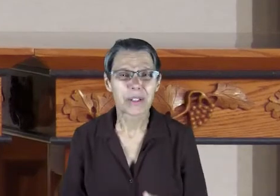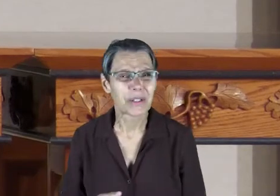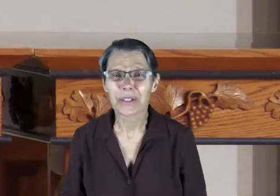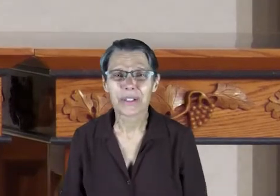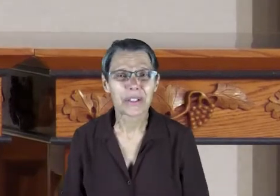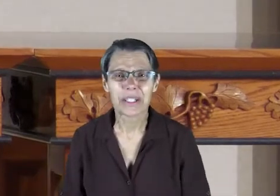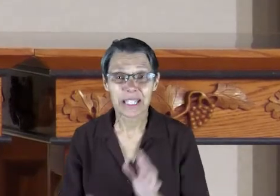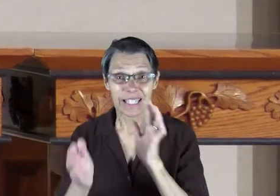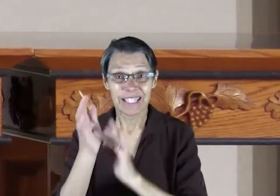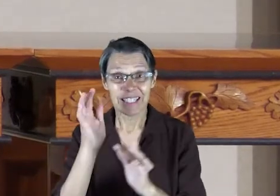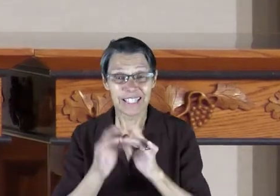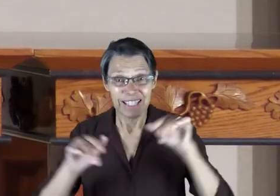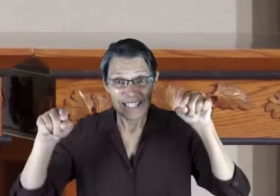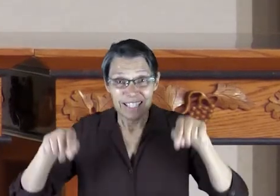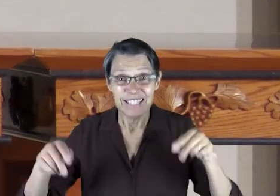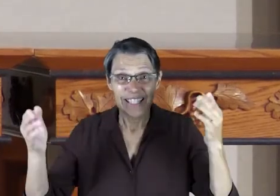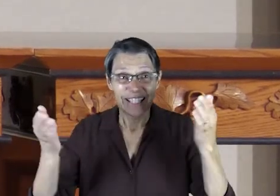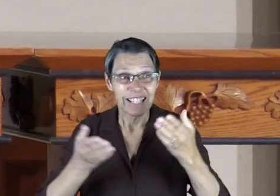is right here